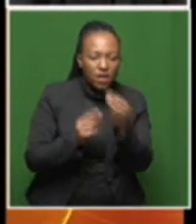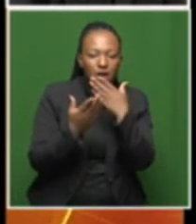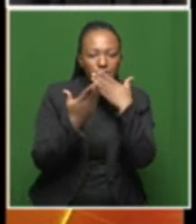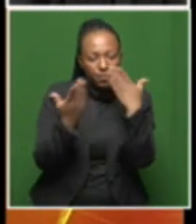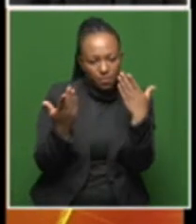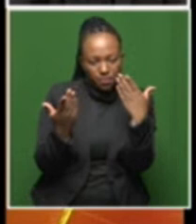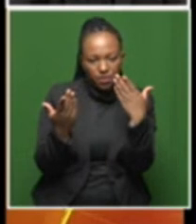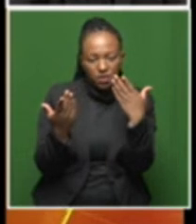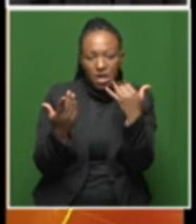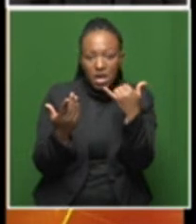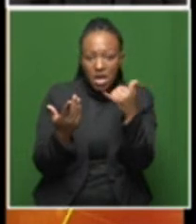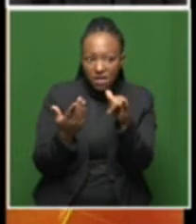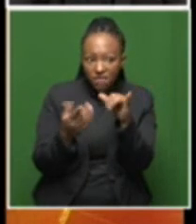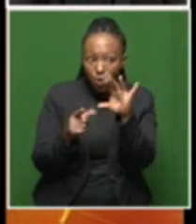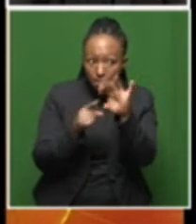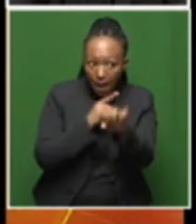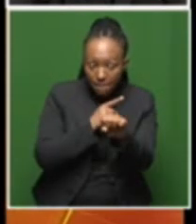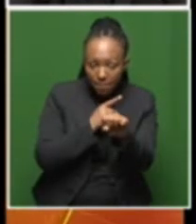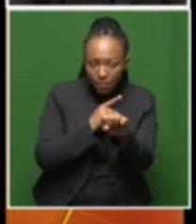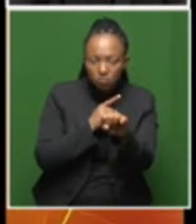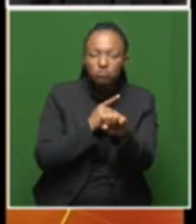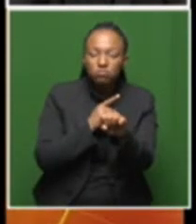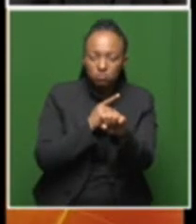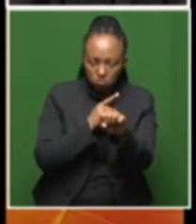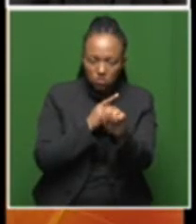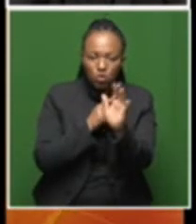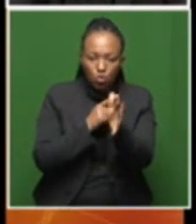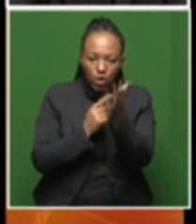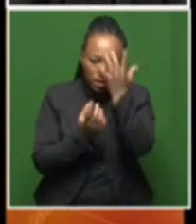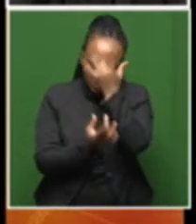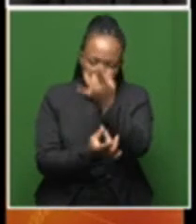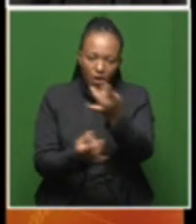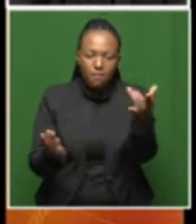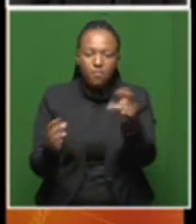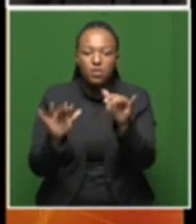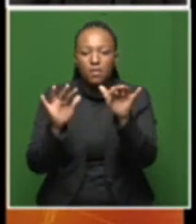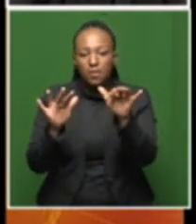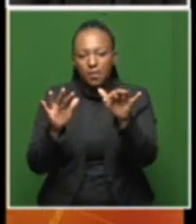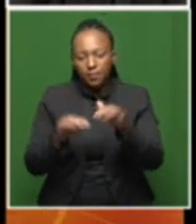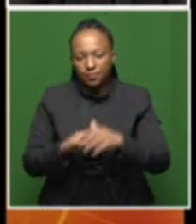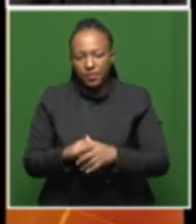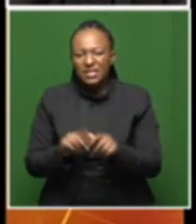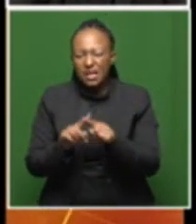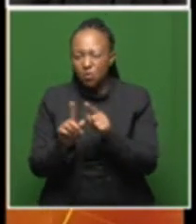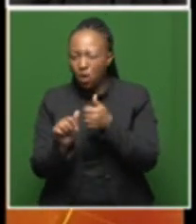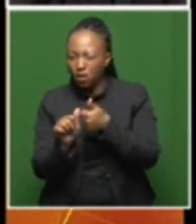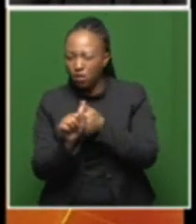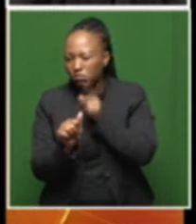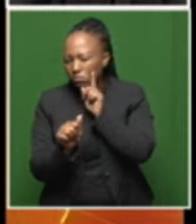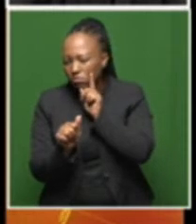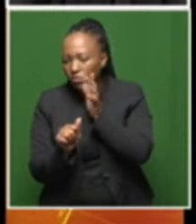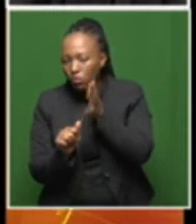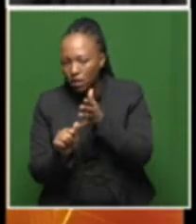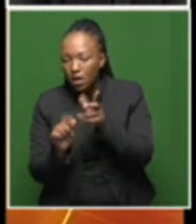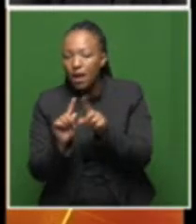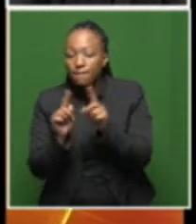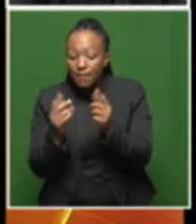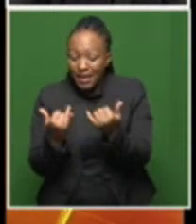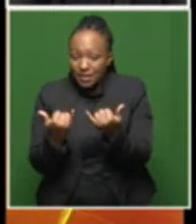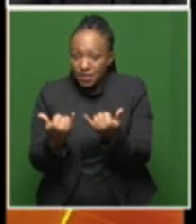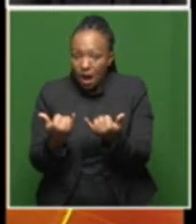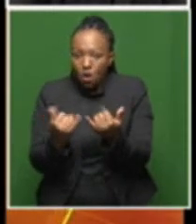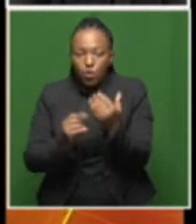as soon we detected, we will highlight to the public and we will follow that very clear. But at the